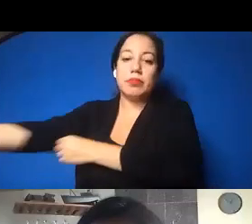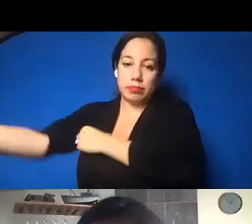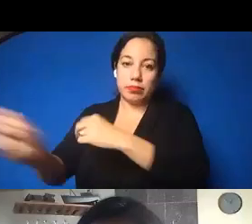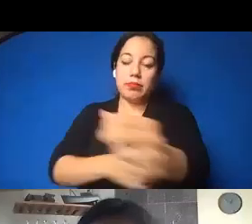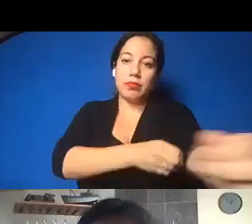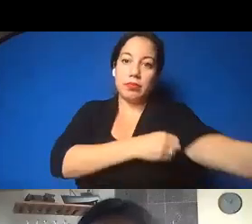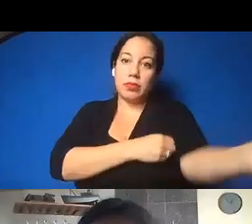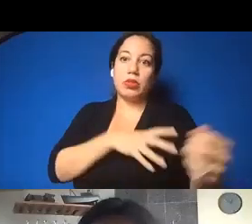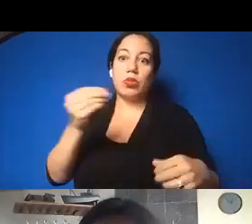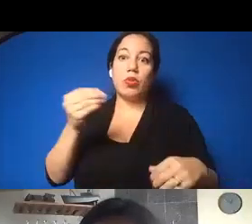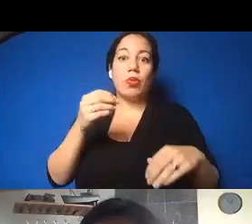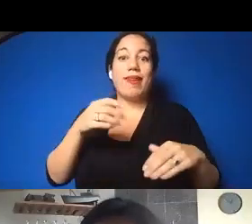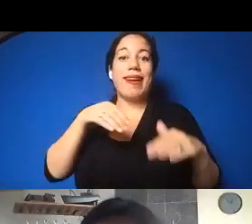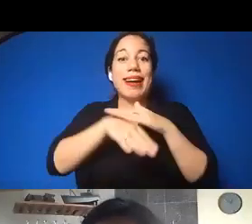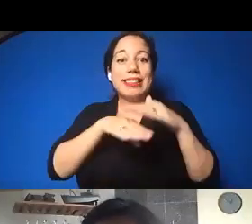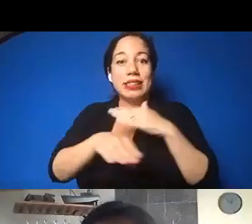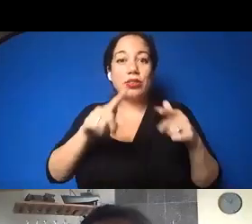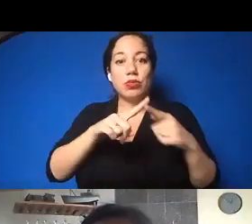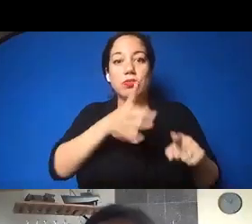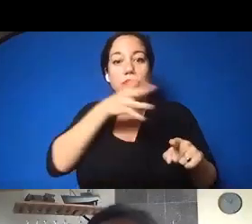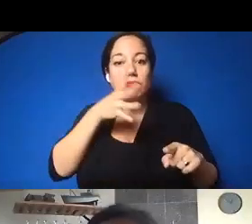rural access is being challenged.